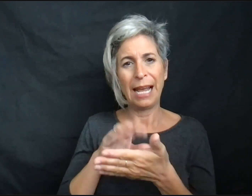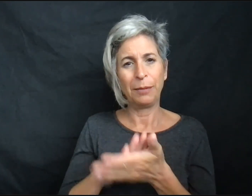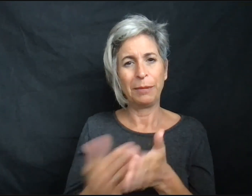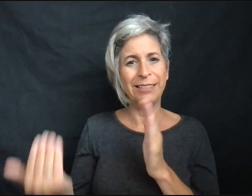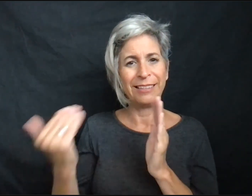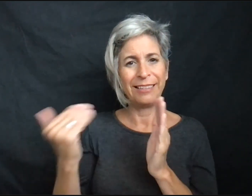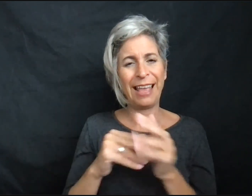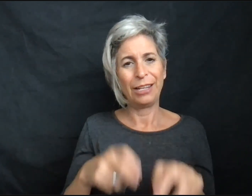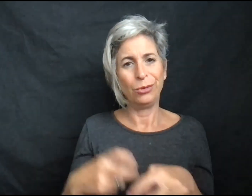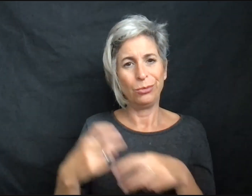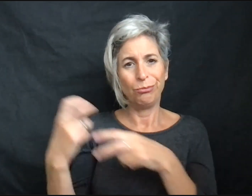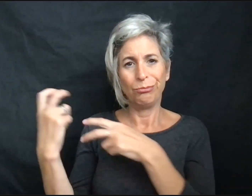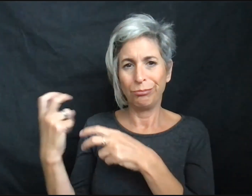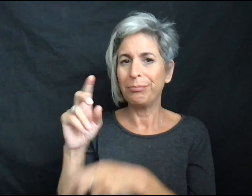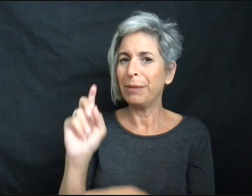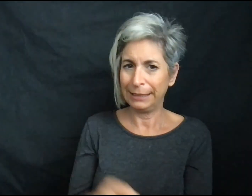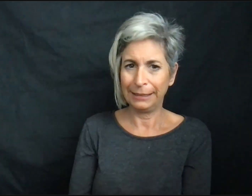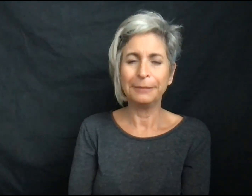Understood.